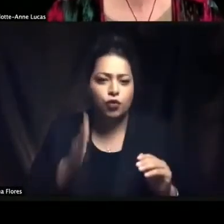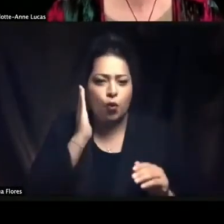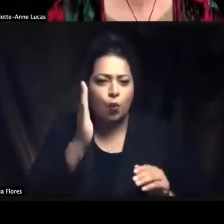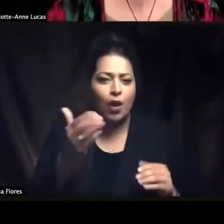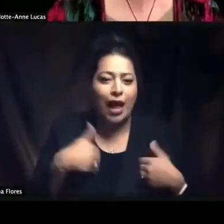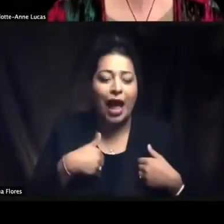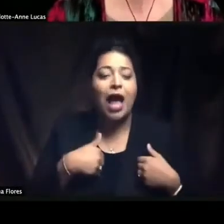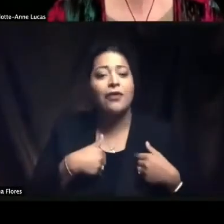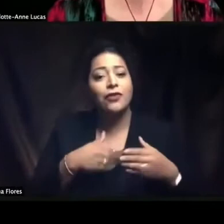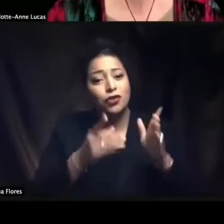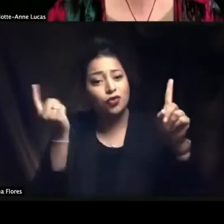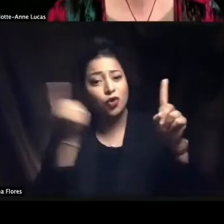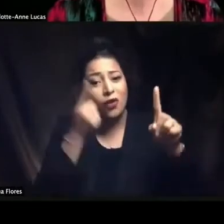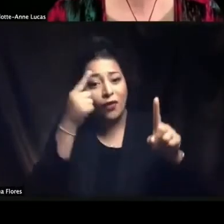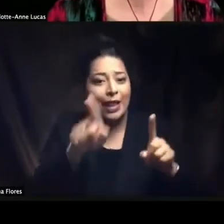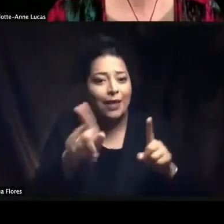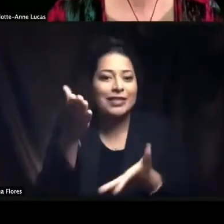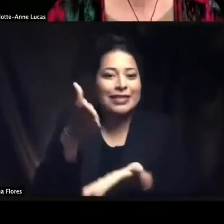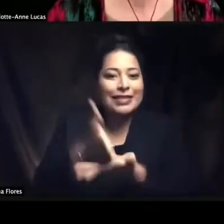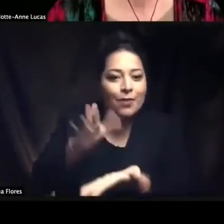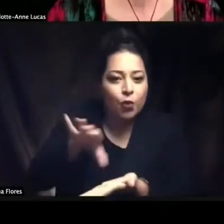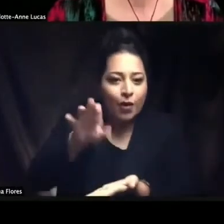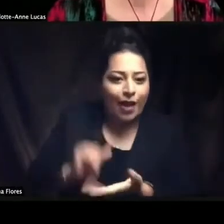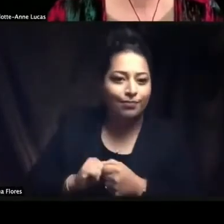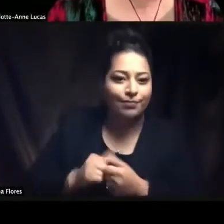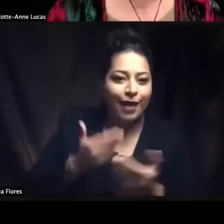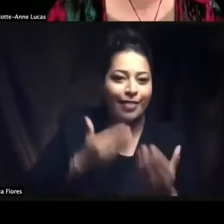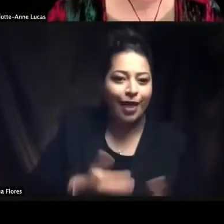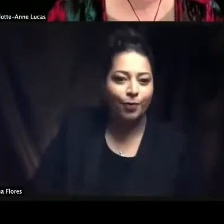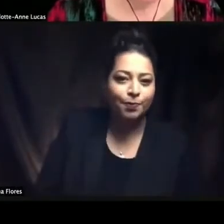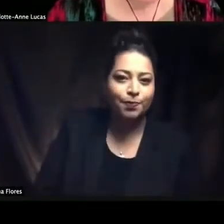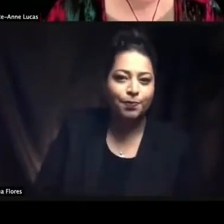there for them to stop doing that. Thank you.